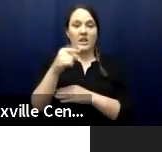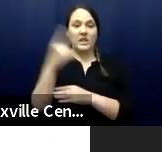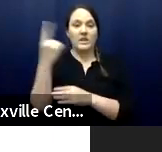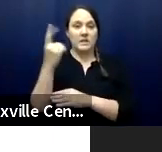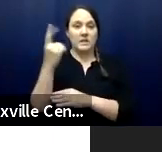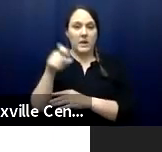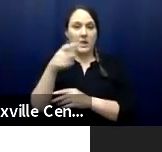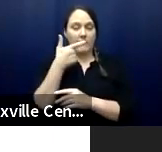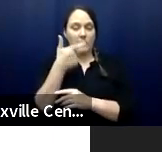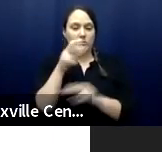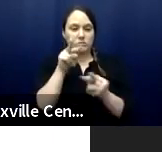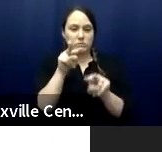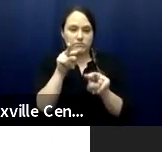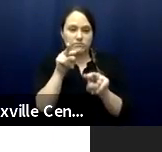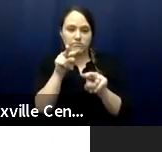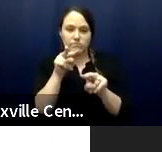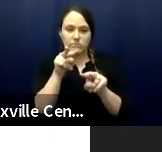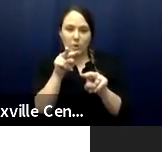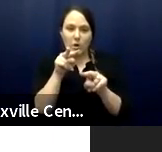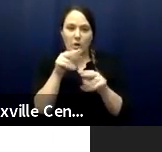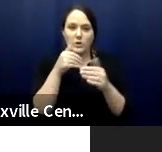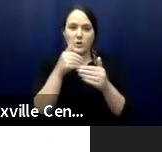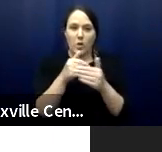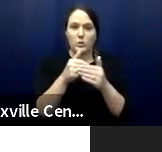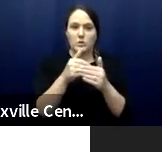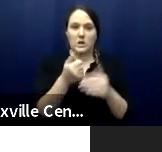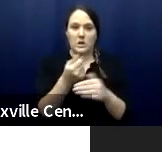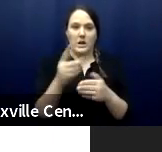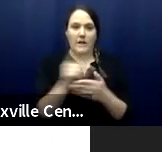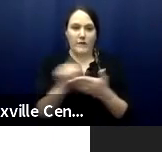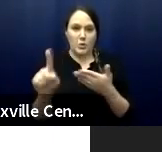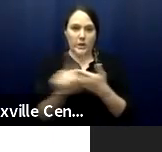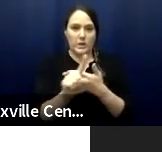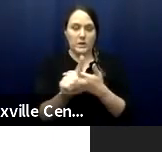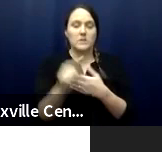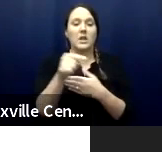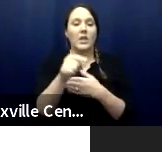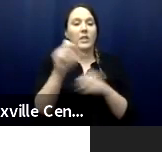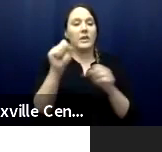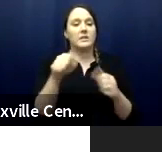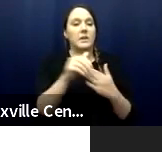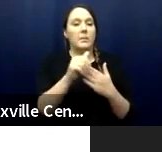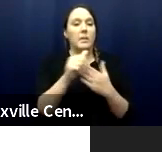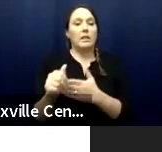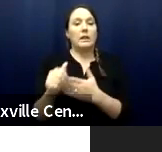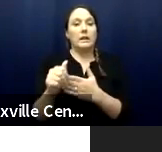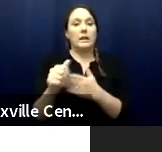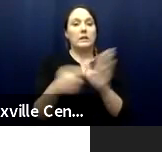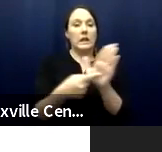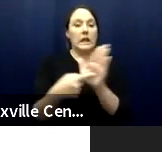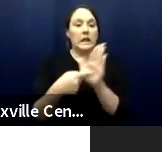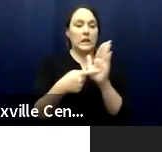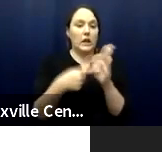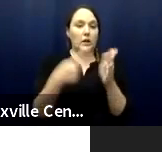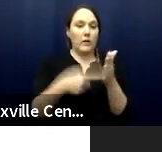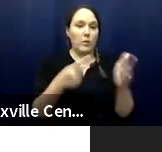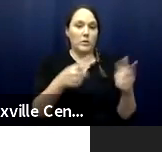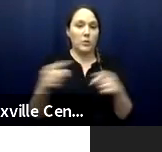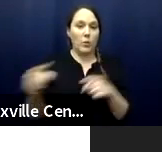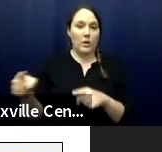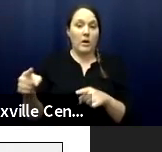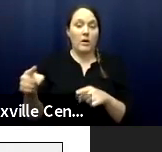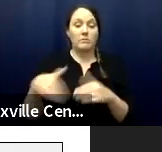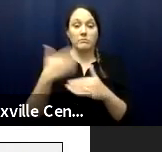watch closely in the coming weeks, and this can be one of our leading indicators of what's going on. Next slide, please.